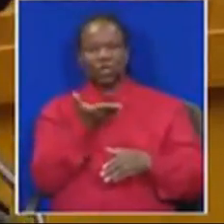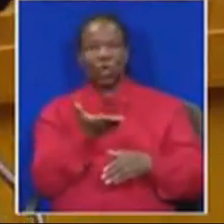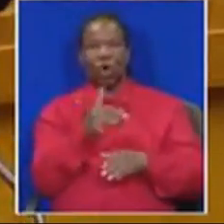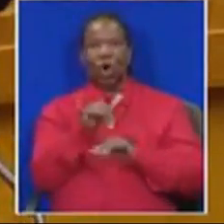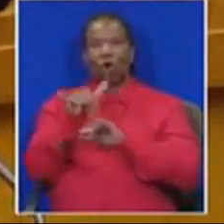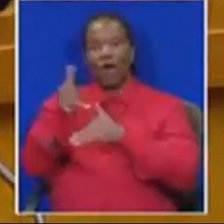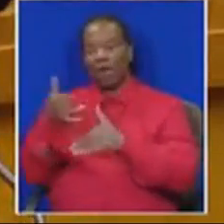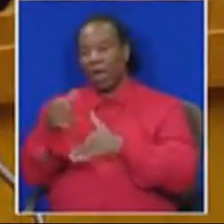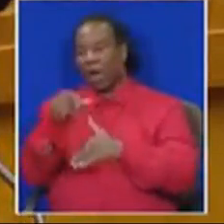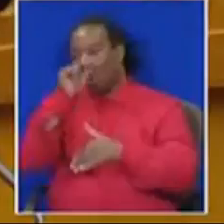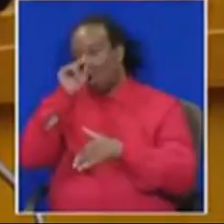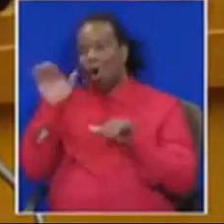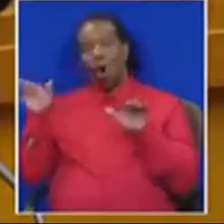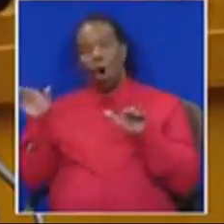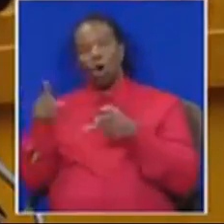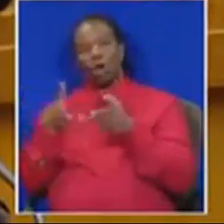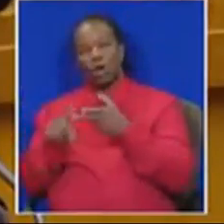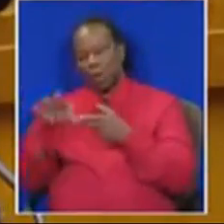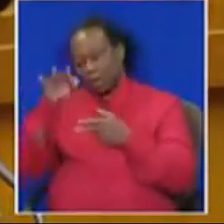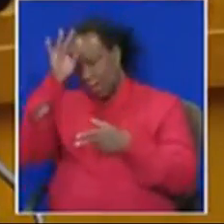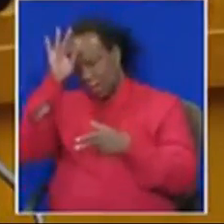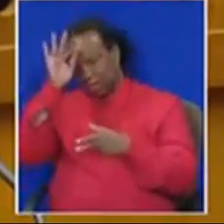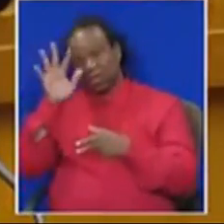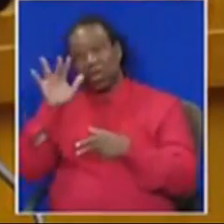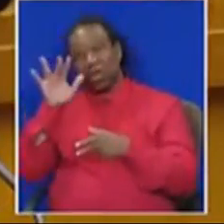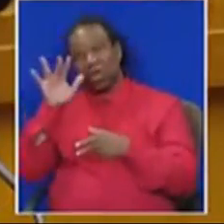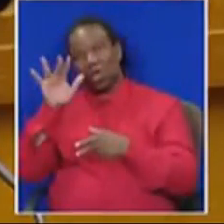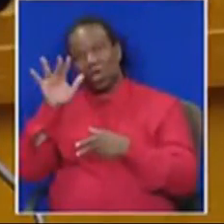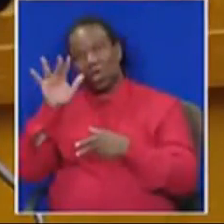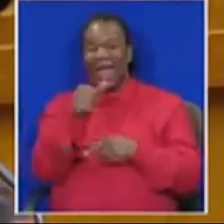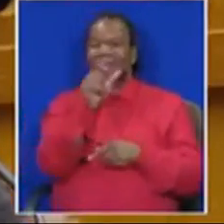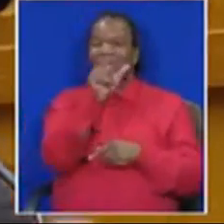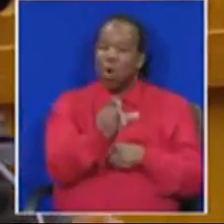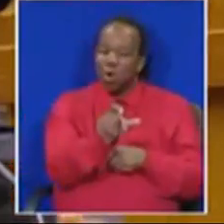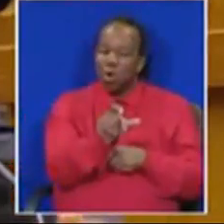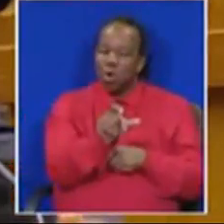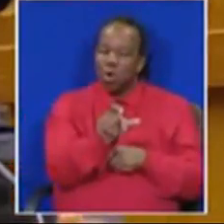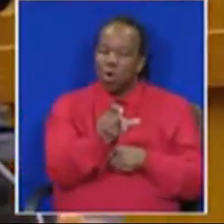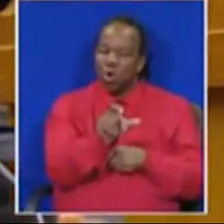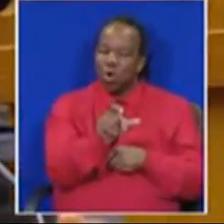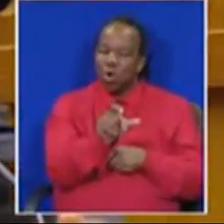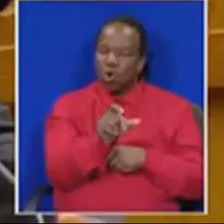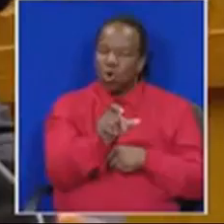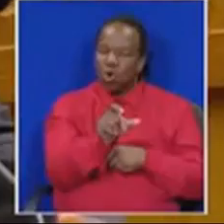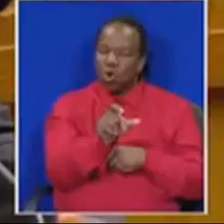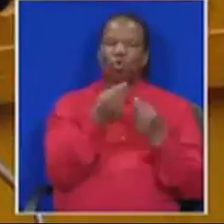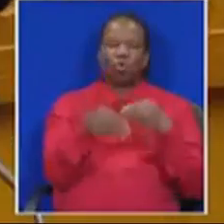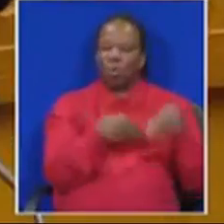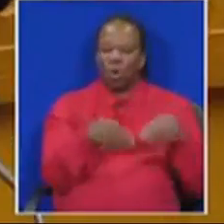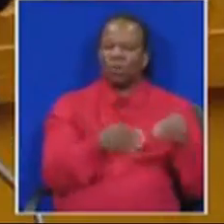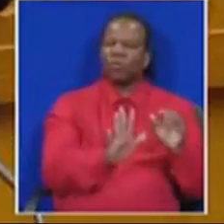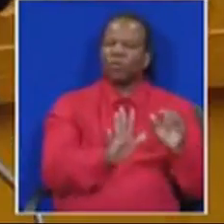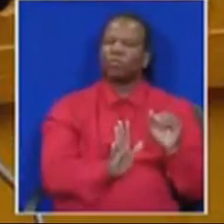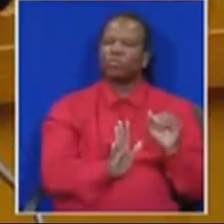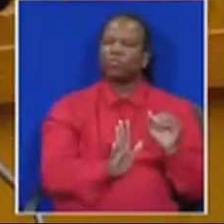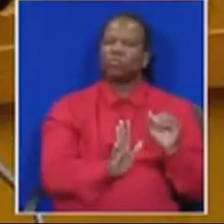in investigating and prosecuting any of the acts of corruption.